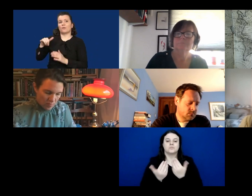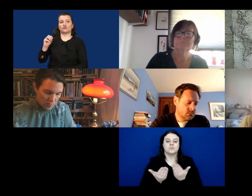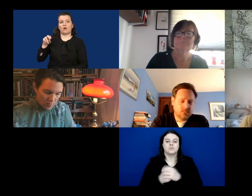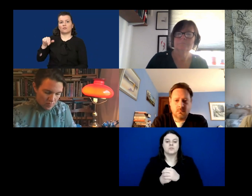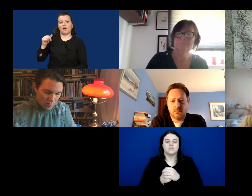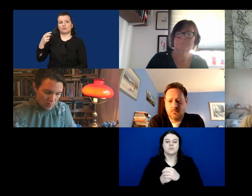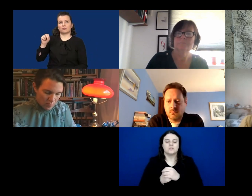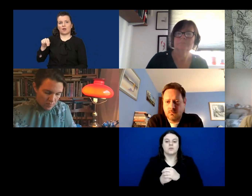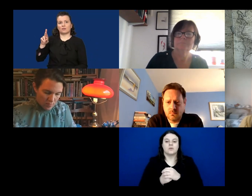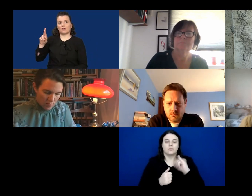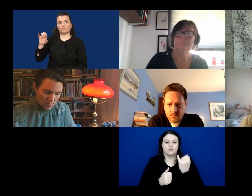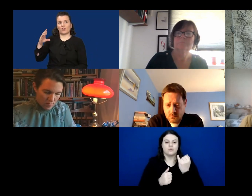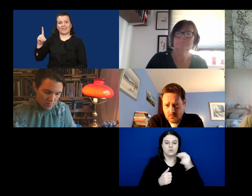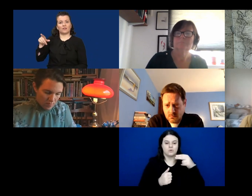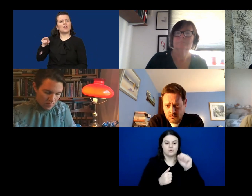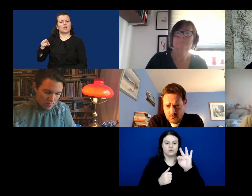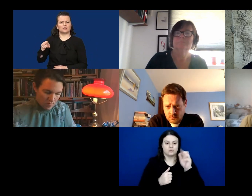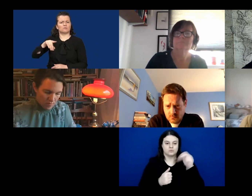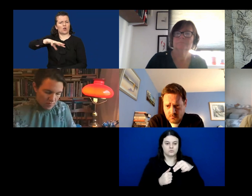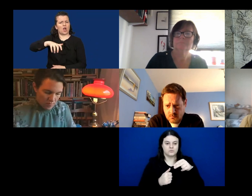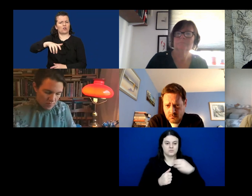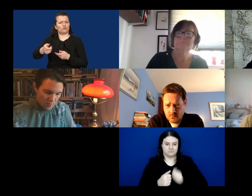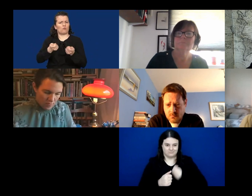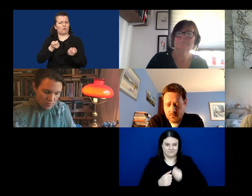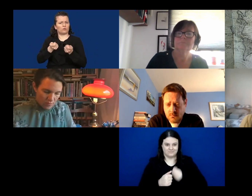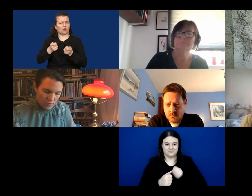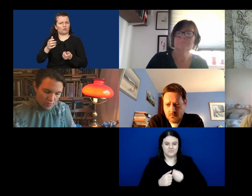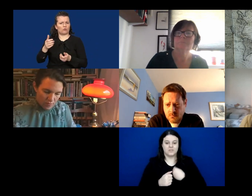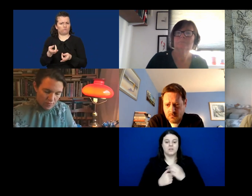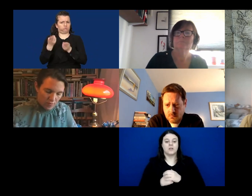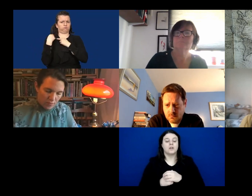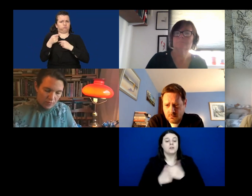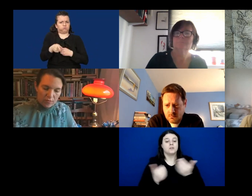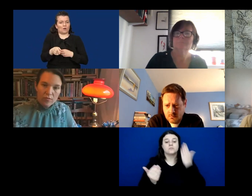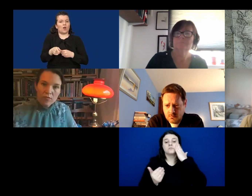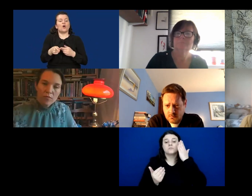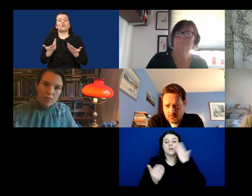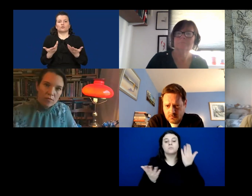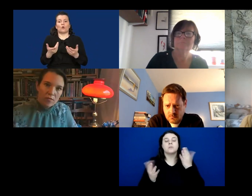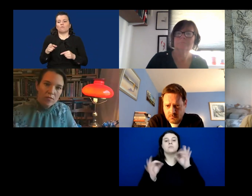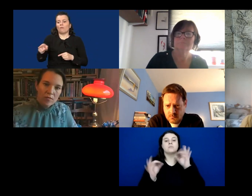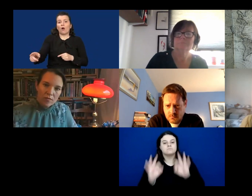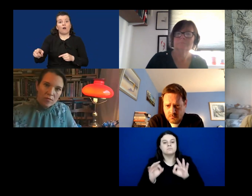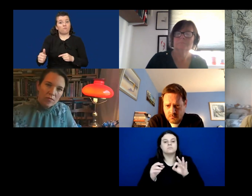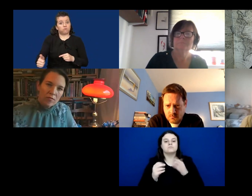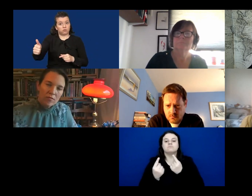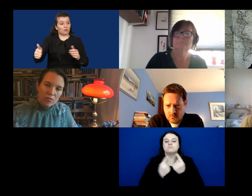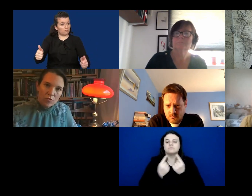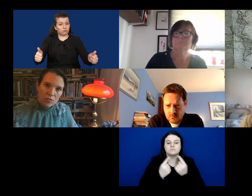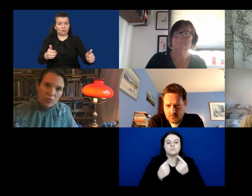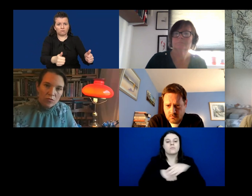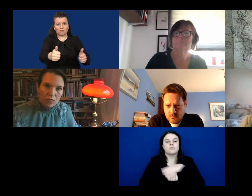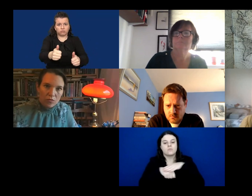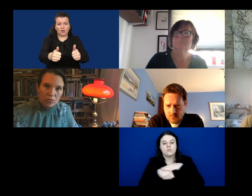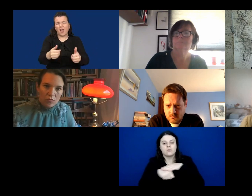is our national coordinator, and he ensures that the See Here leads come together and discuss and share information